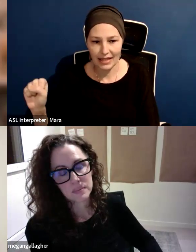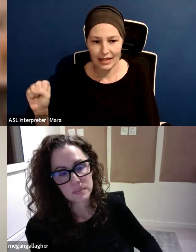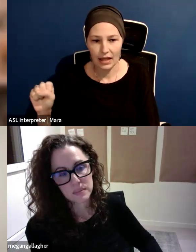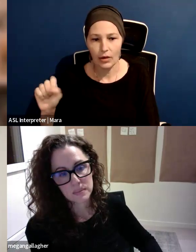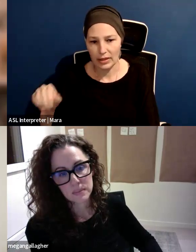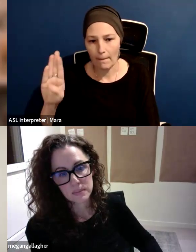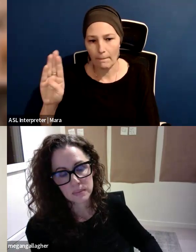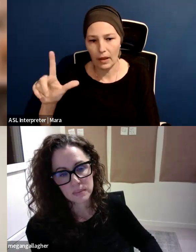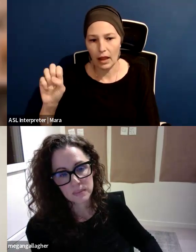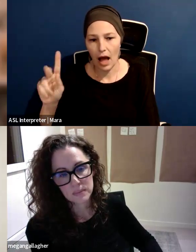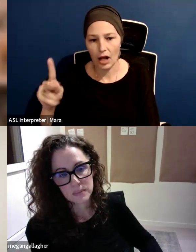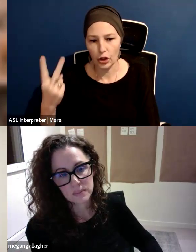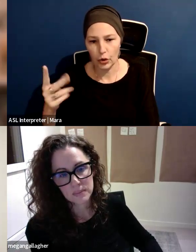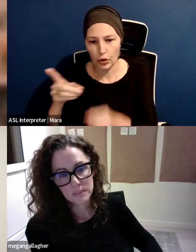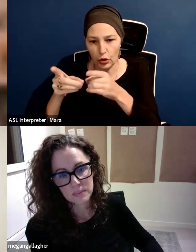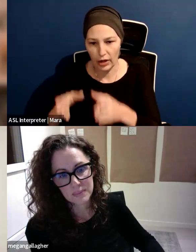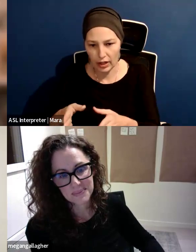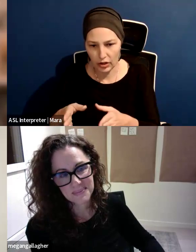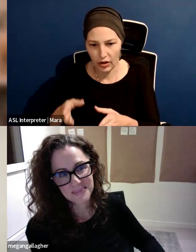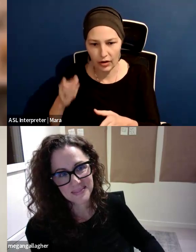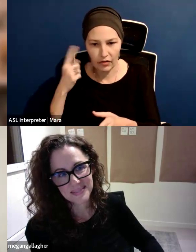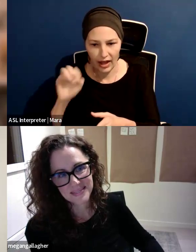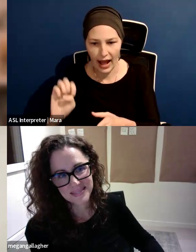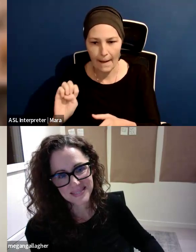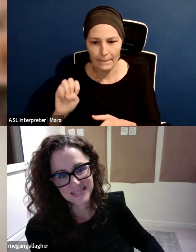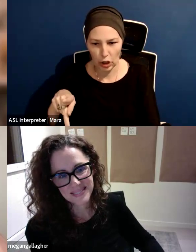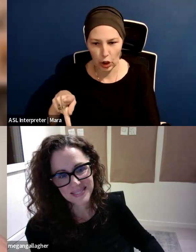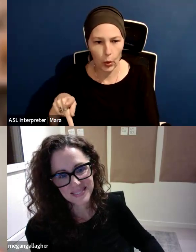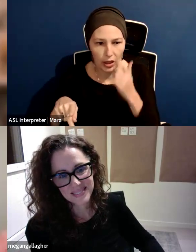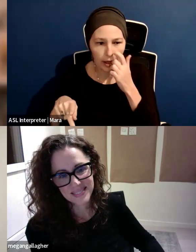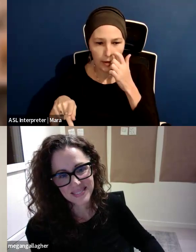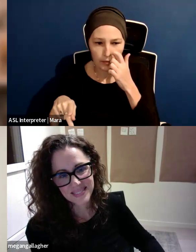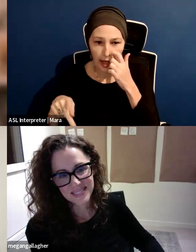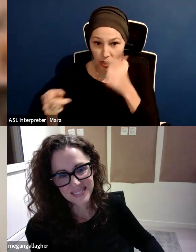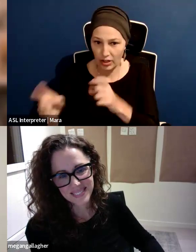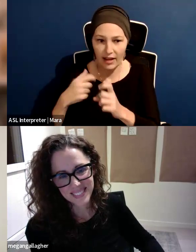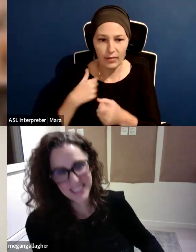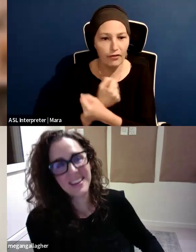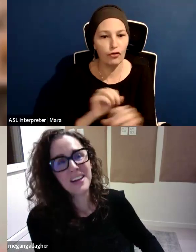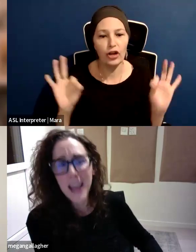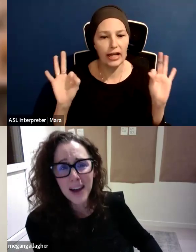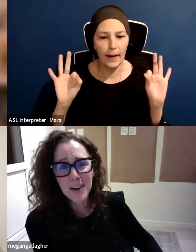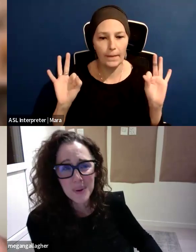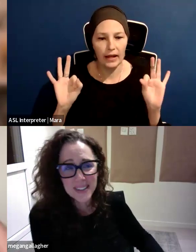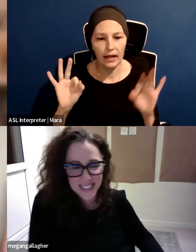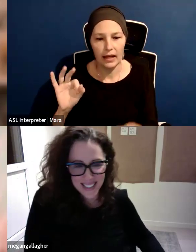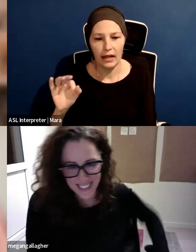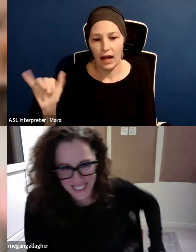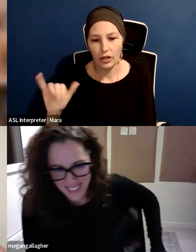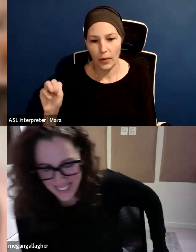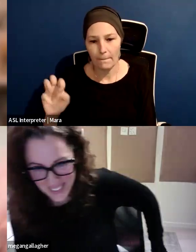such freedom. And also Megan did say on that day as well, which really helped. She was like, feel free to ad lib, feel like don't like,